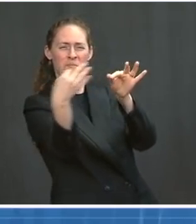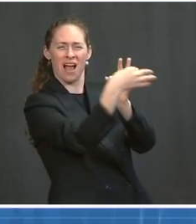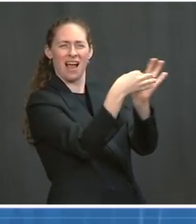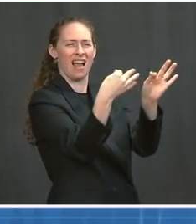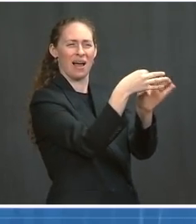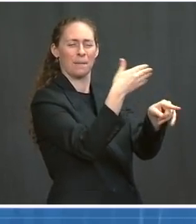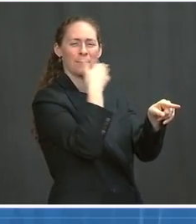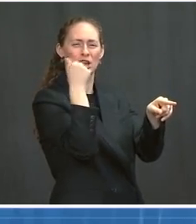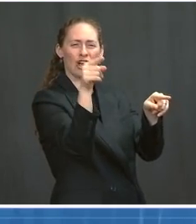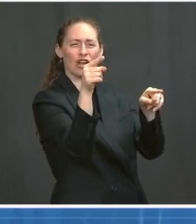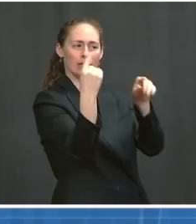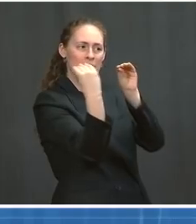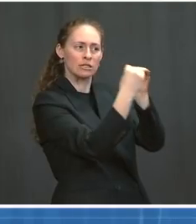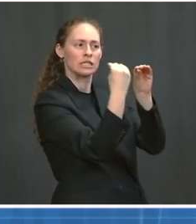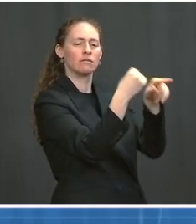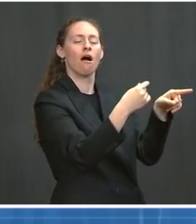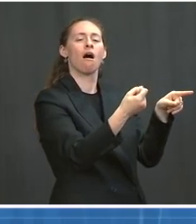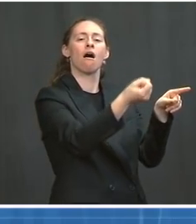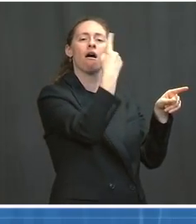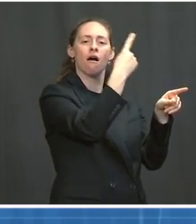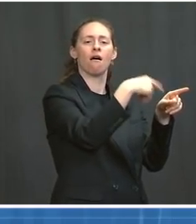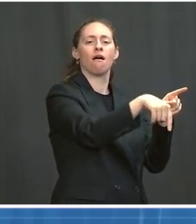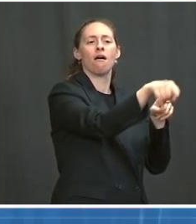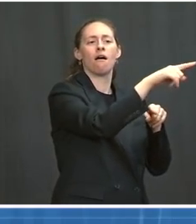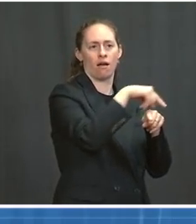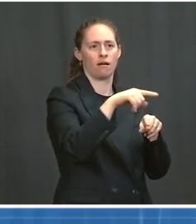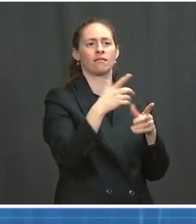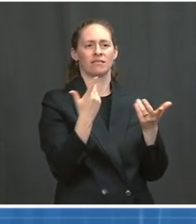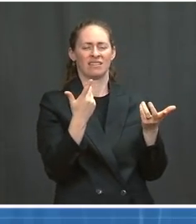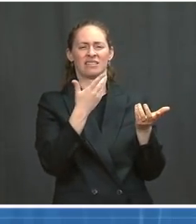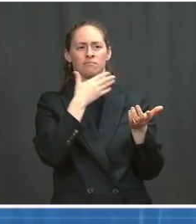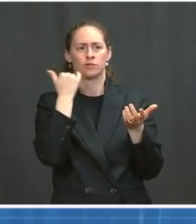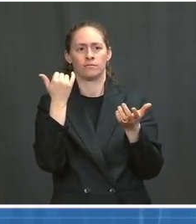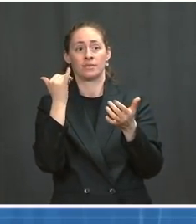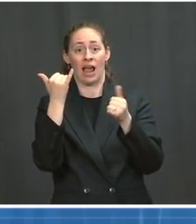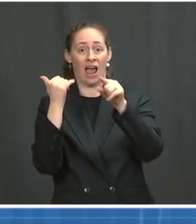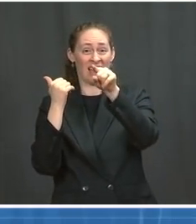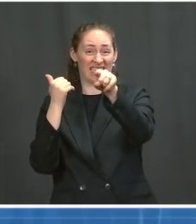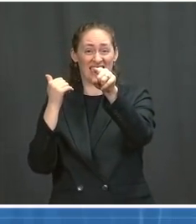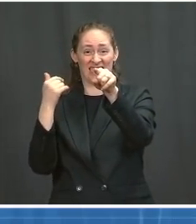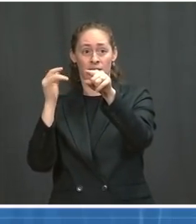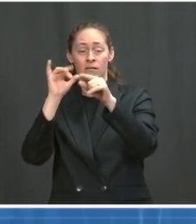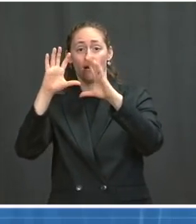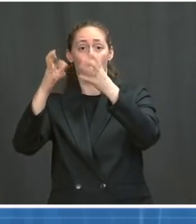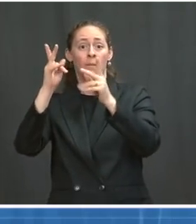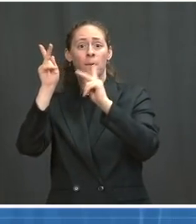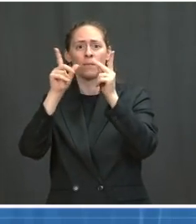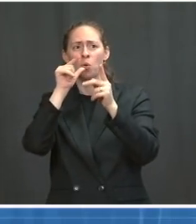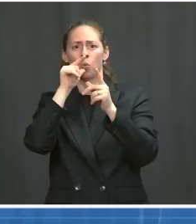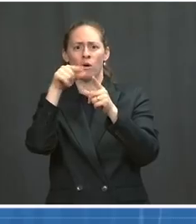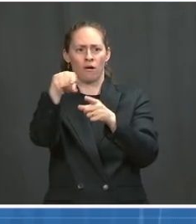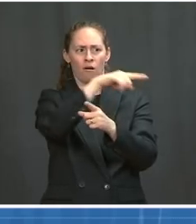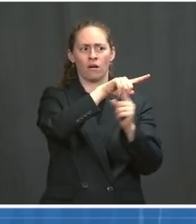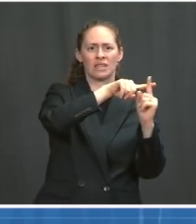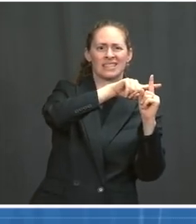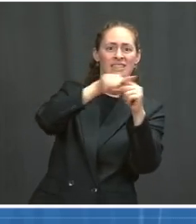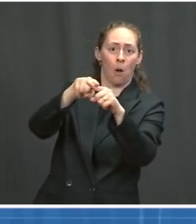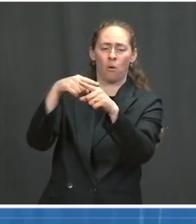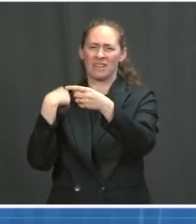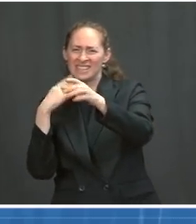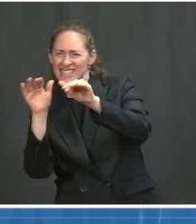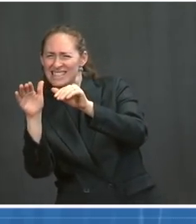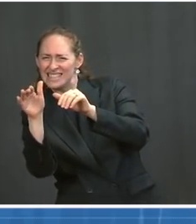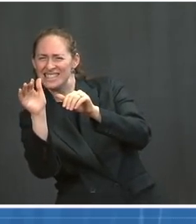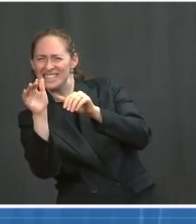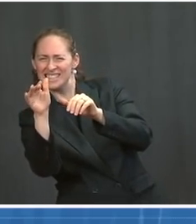mobilizing and engaging those messengers. The second thing that we're also doing is we're making sure that it's easy to get a vaccine. What you heard today